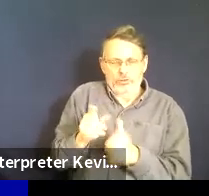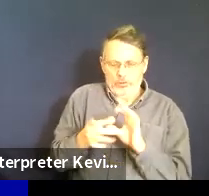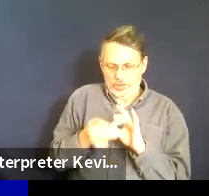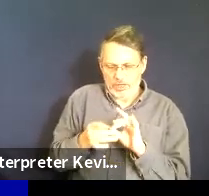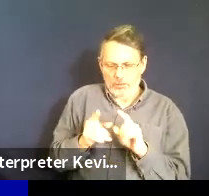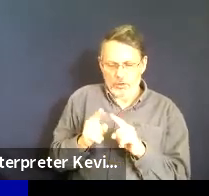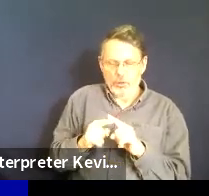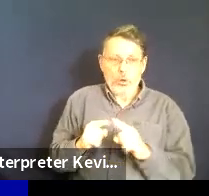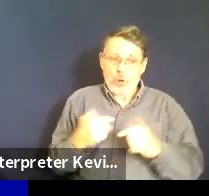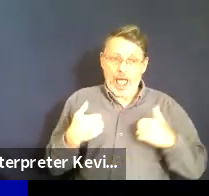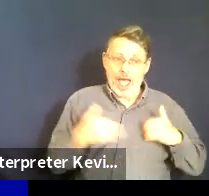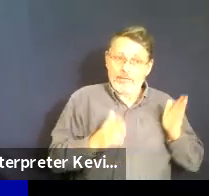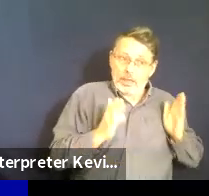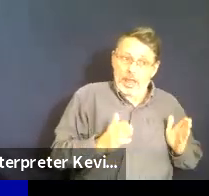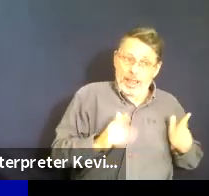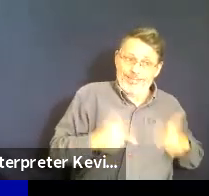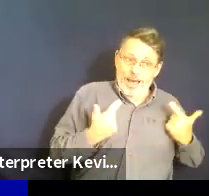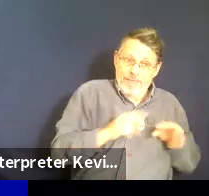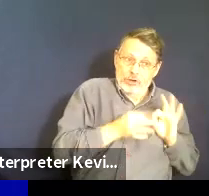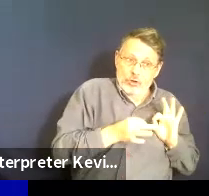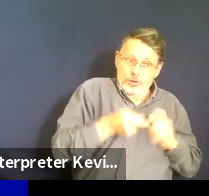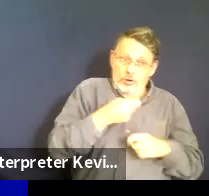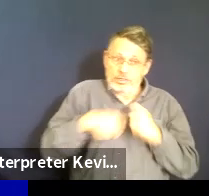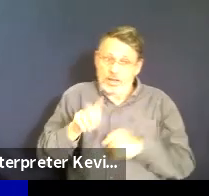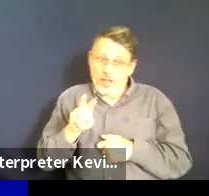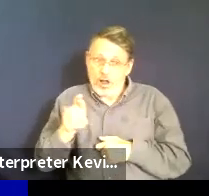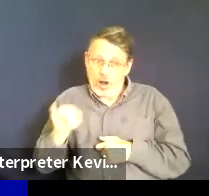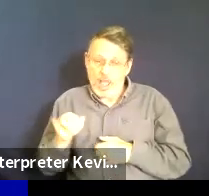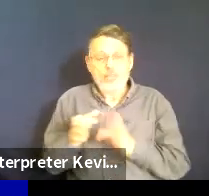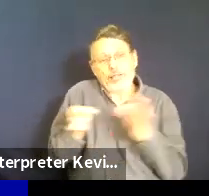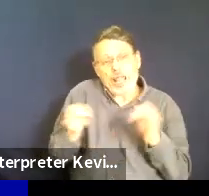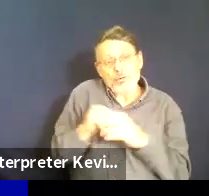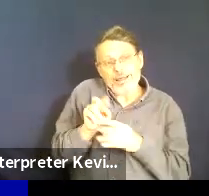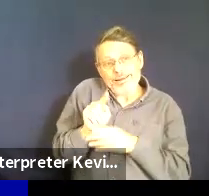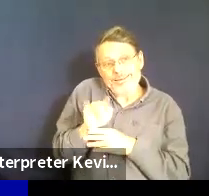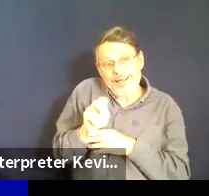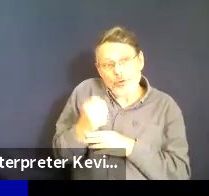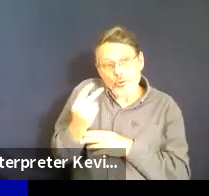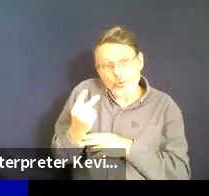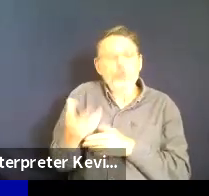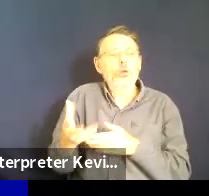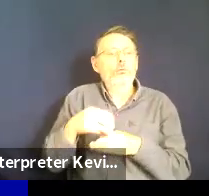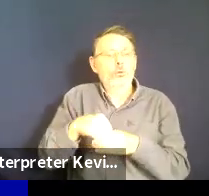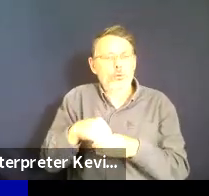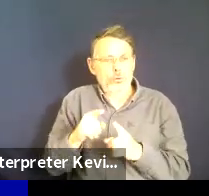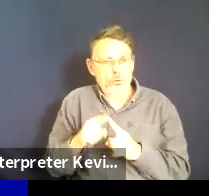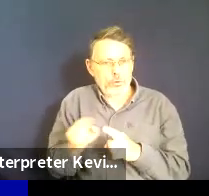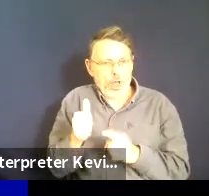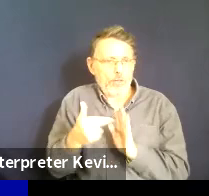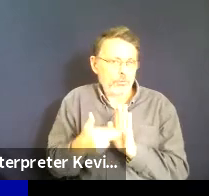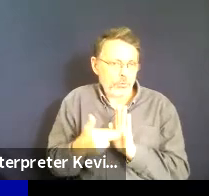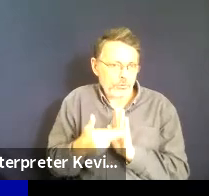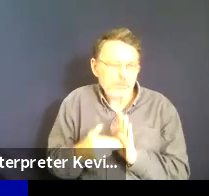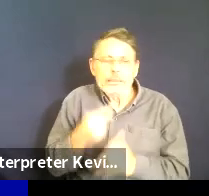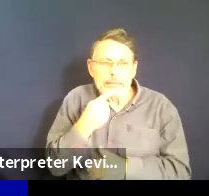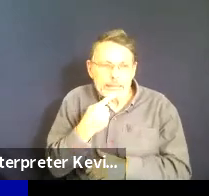a live interpreter over a VRI, the language in Title II, which is incorporated into the other regulations, does say